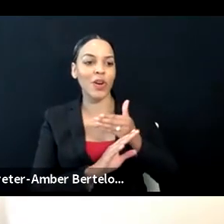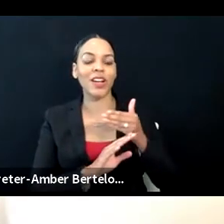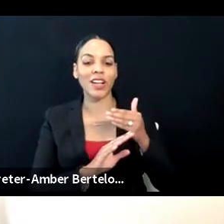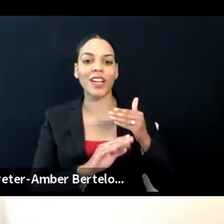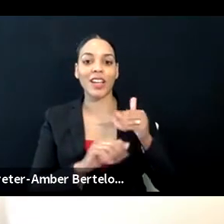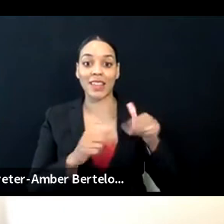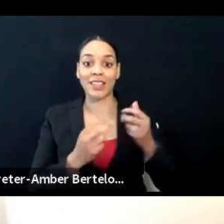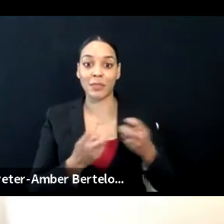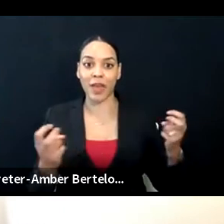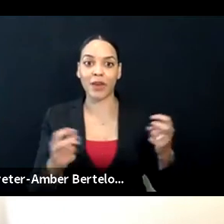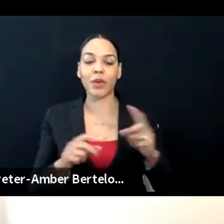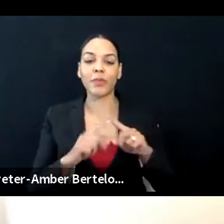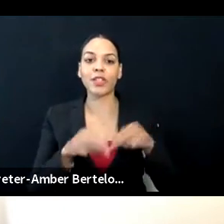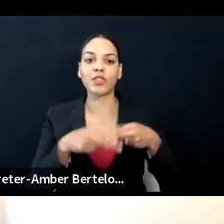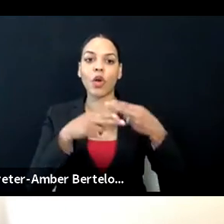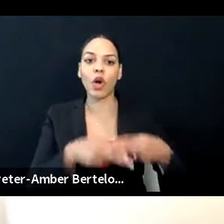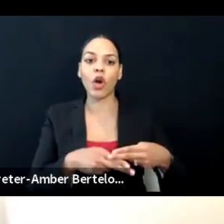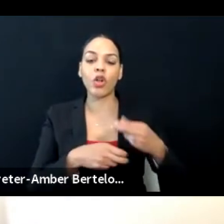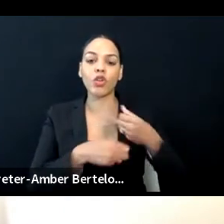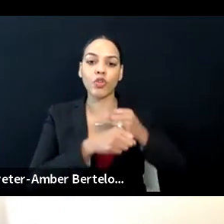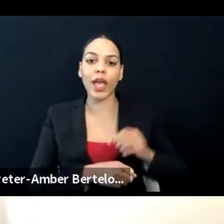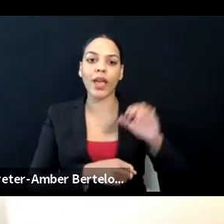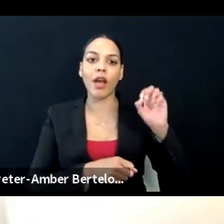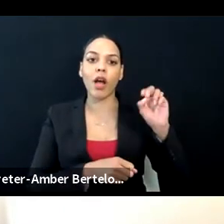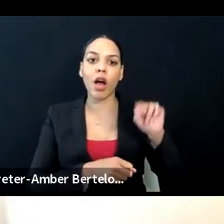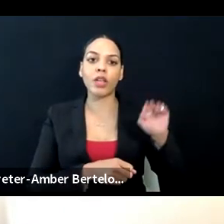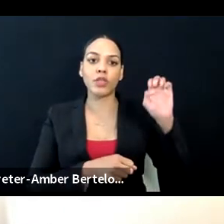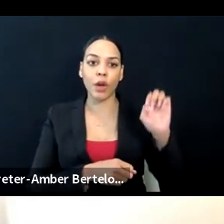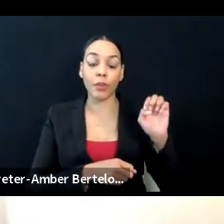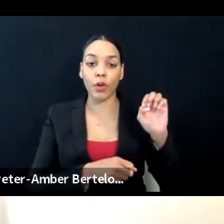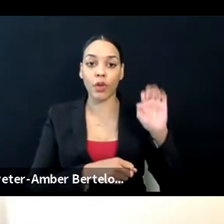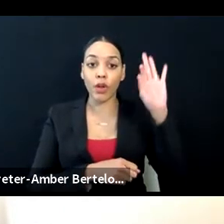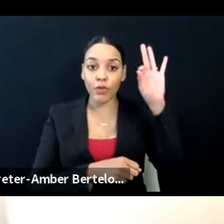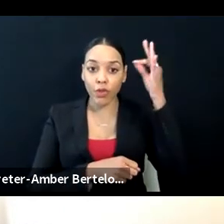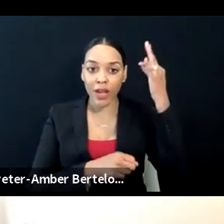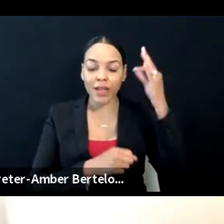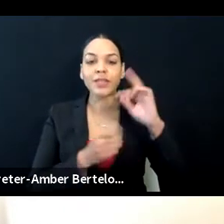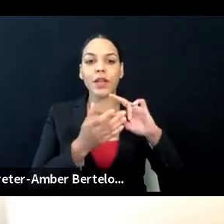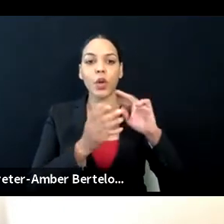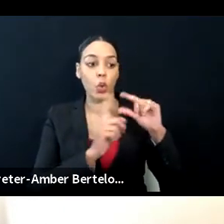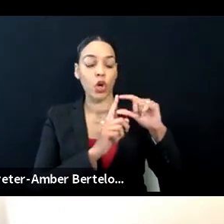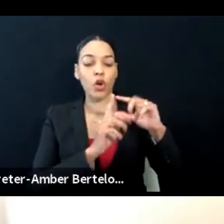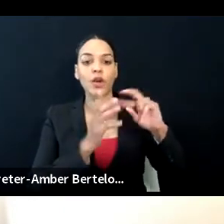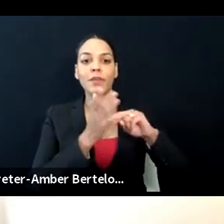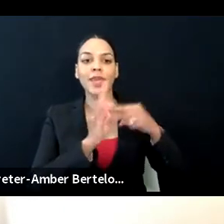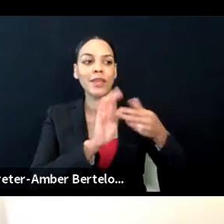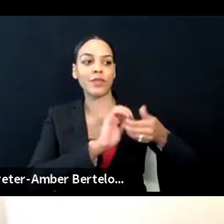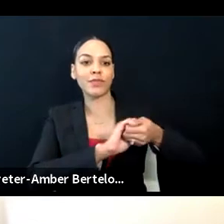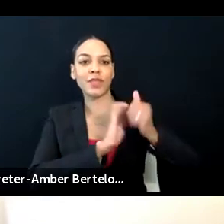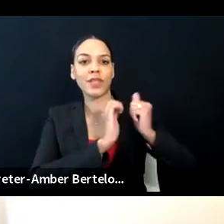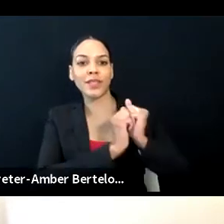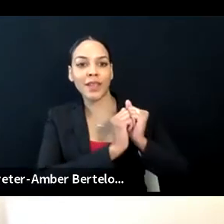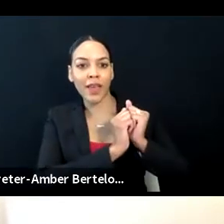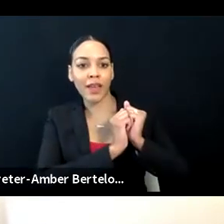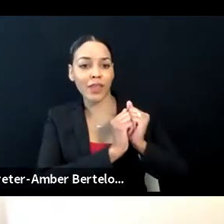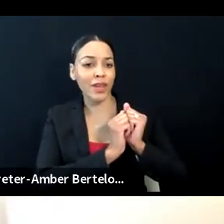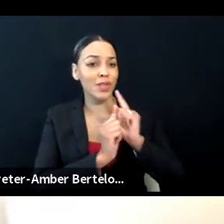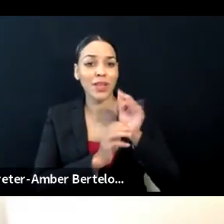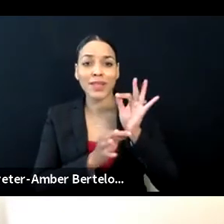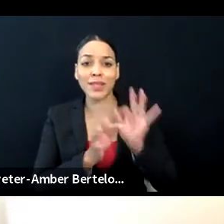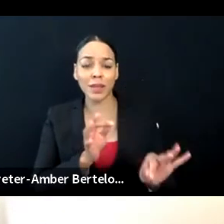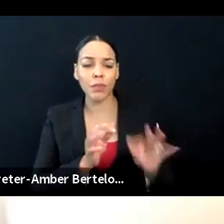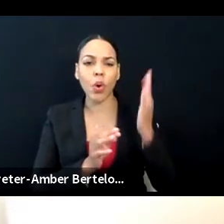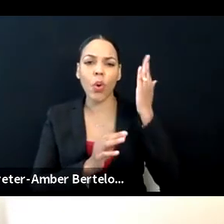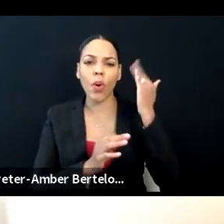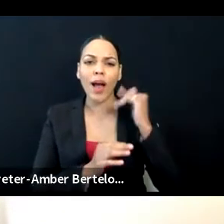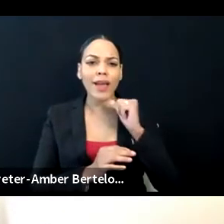called Create Ensemble, and ensemble in French is ensemble, which means together. And it's just that simple. Why can't